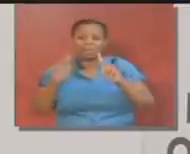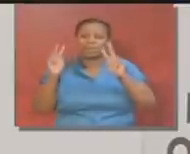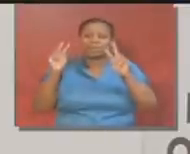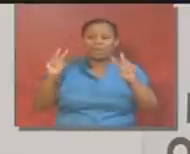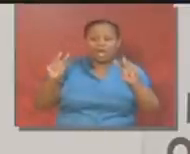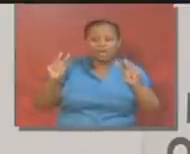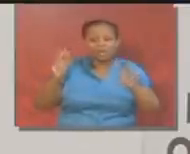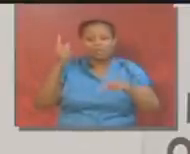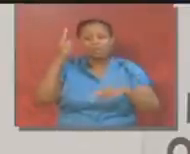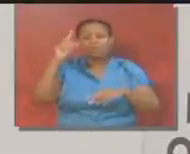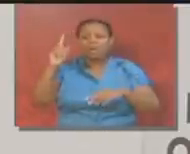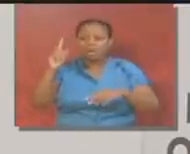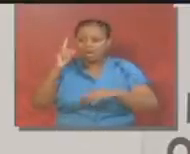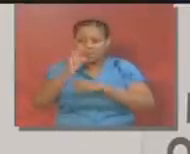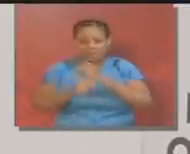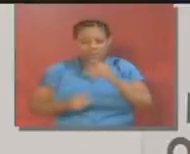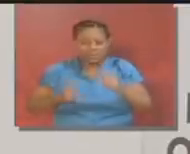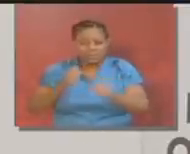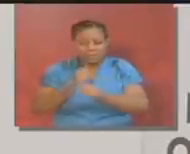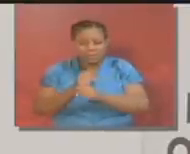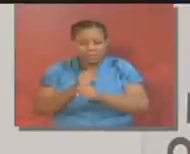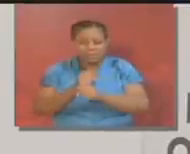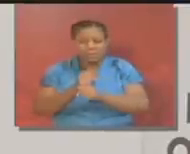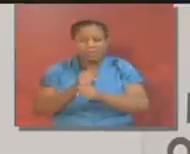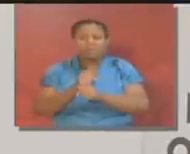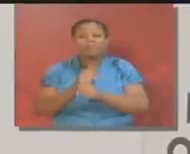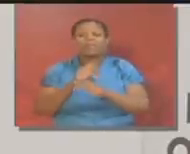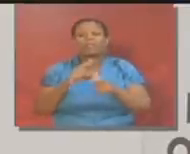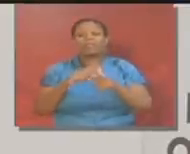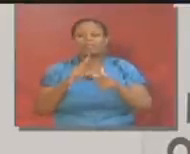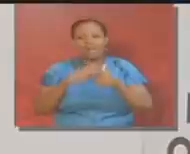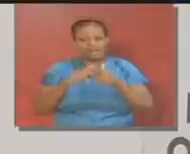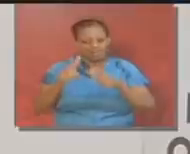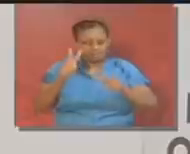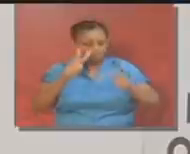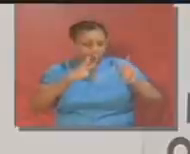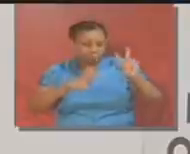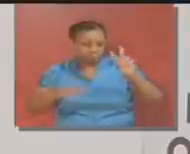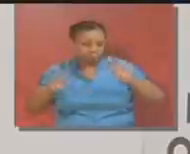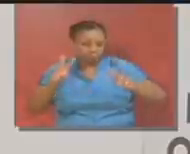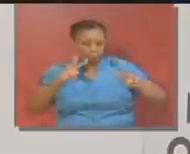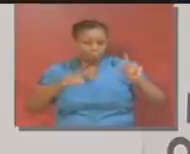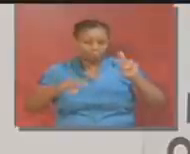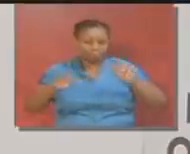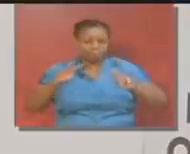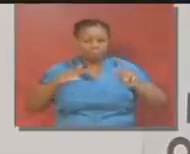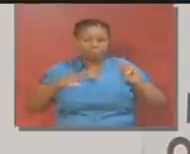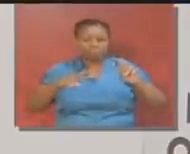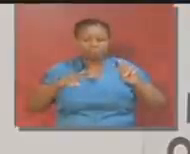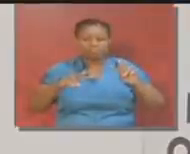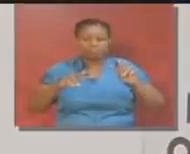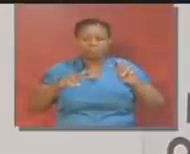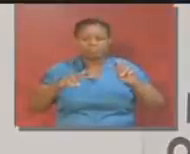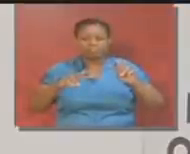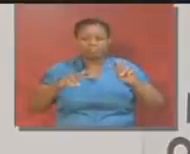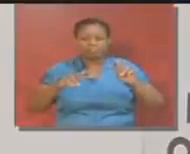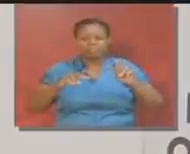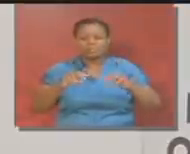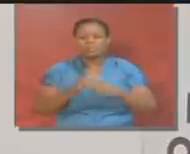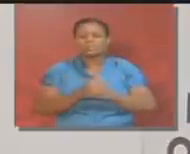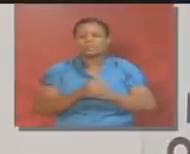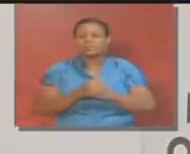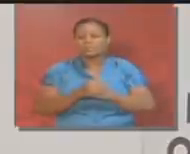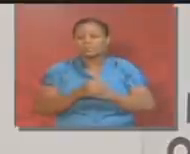year, and then we'll be able to reassess. And as Dr. Bagwandas mentioned, we know there's an aspect for children also with regards